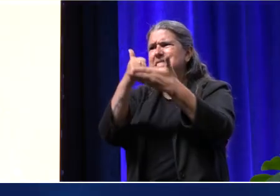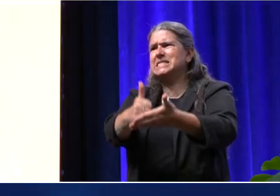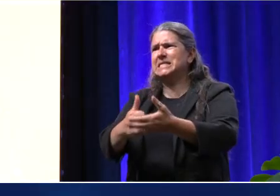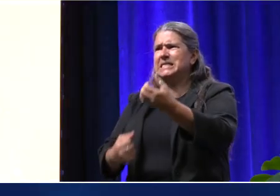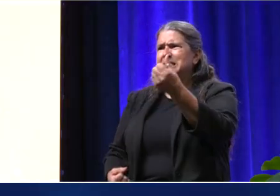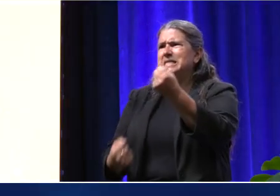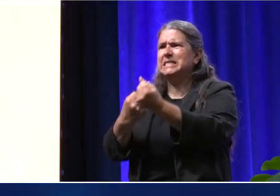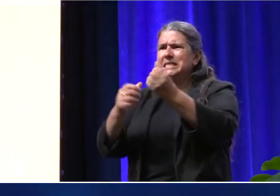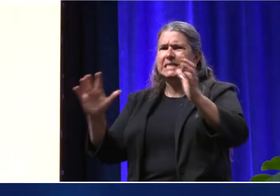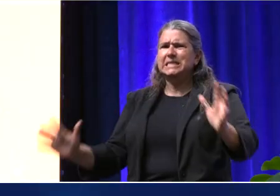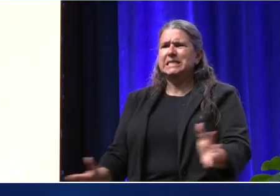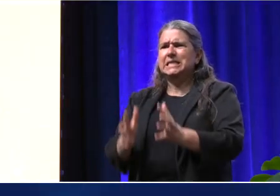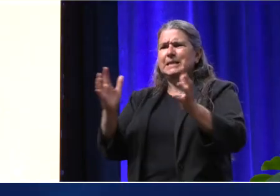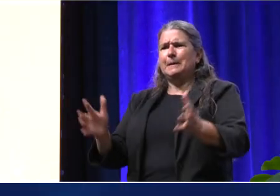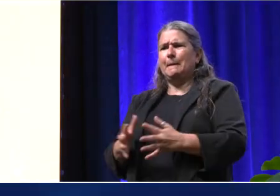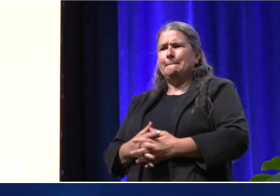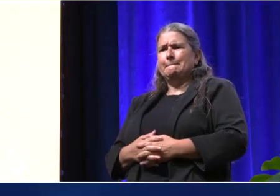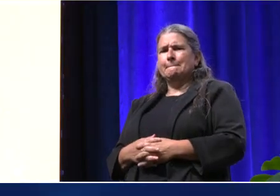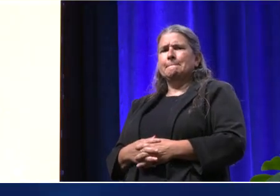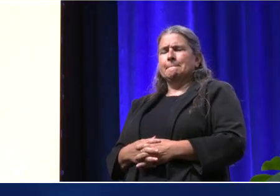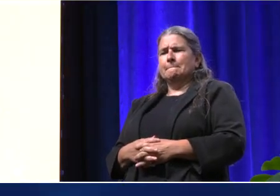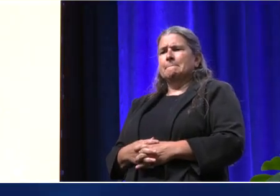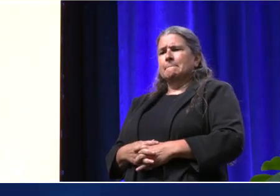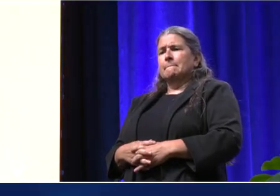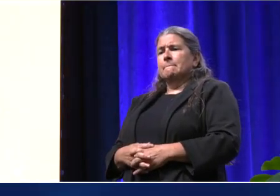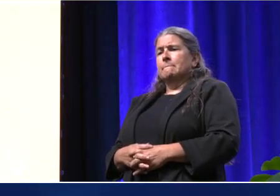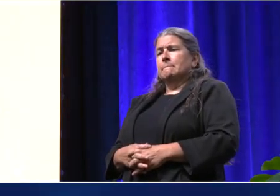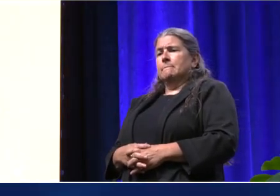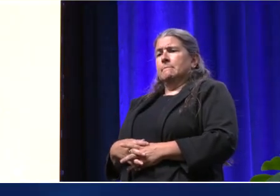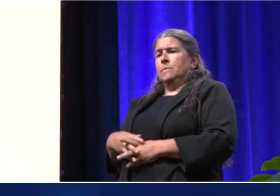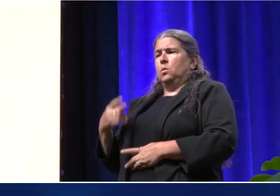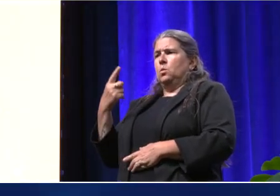I'll skip this for now. In closing, I wanna say